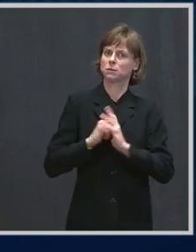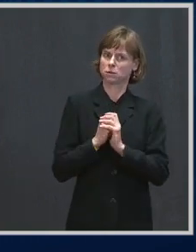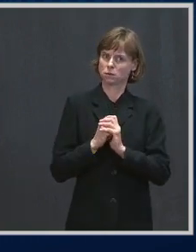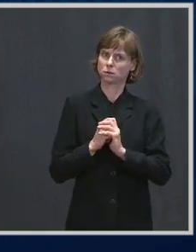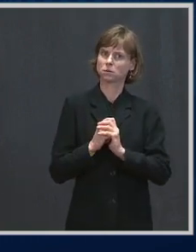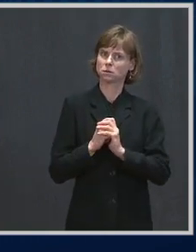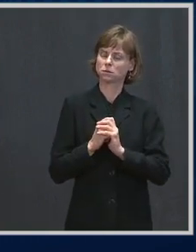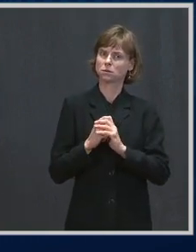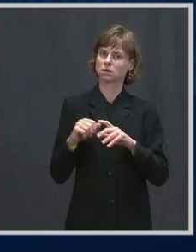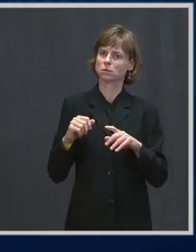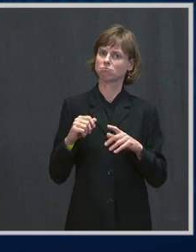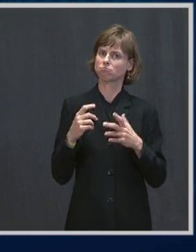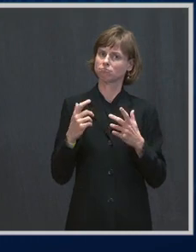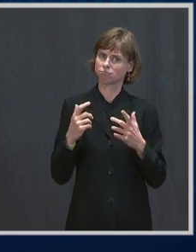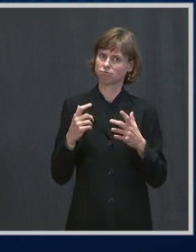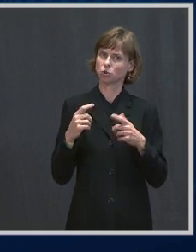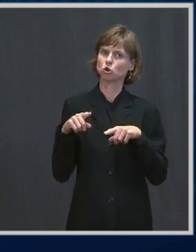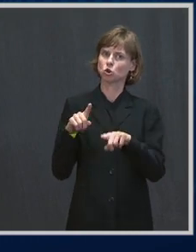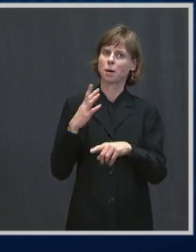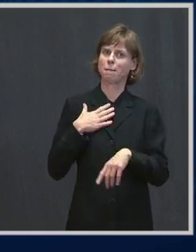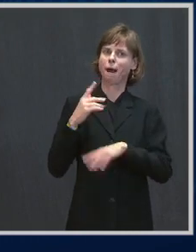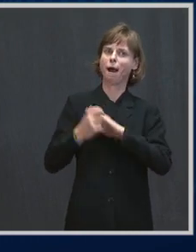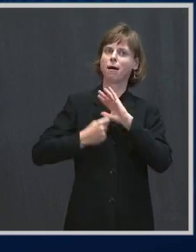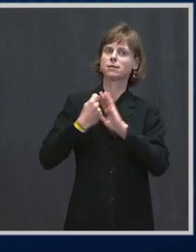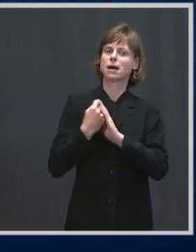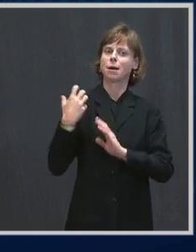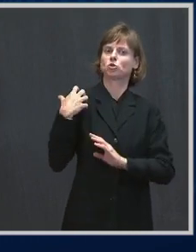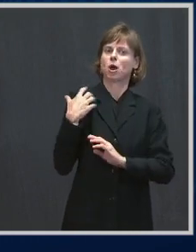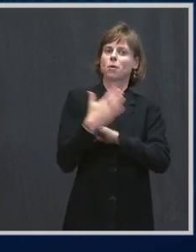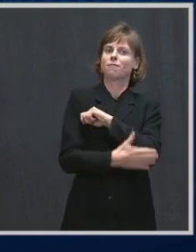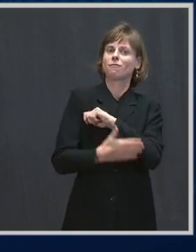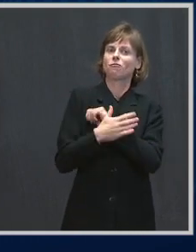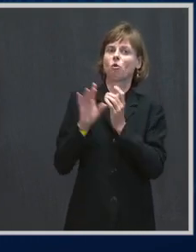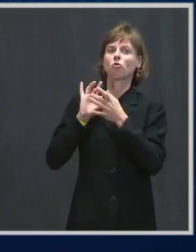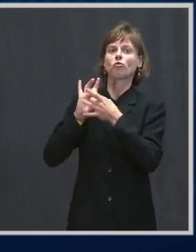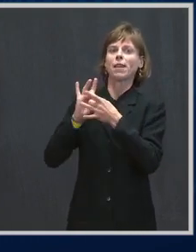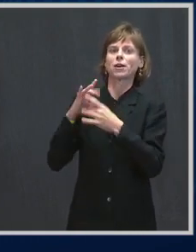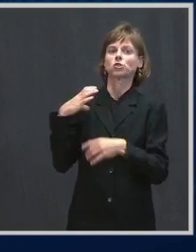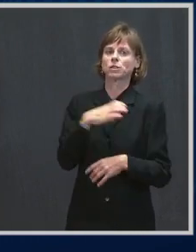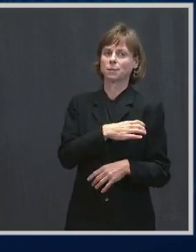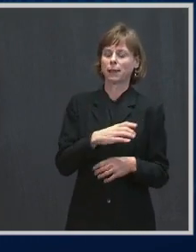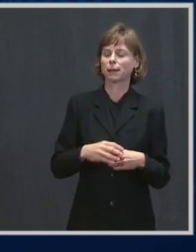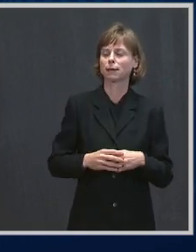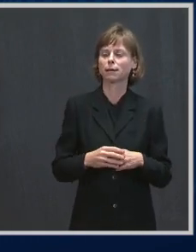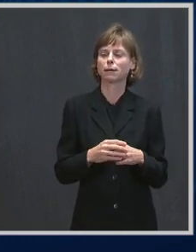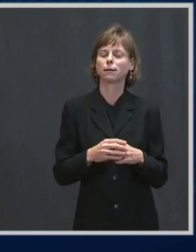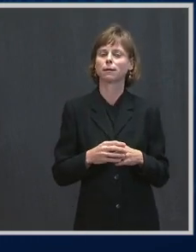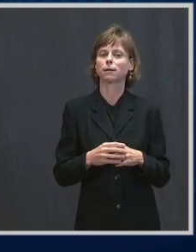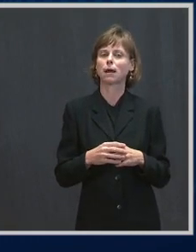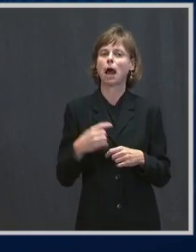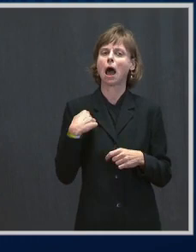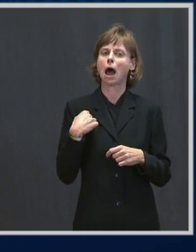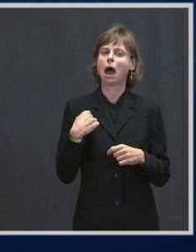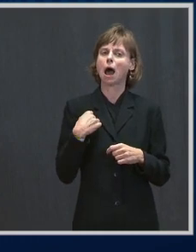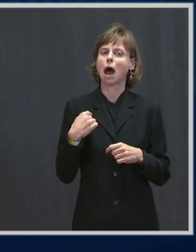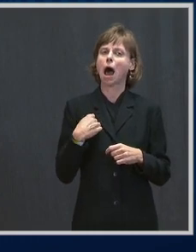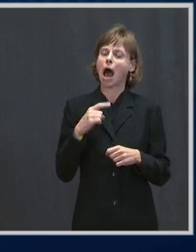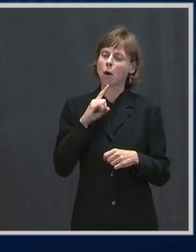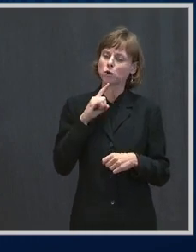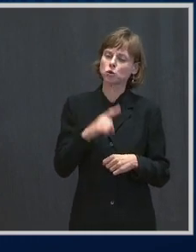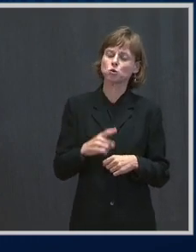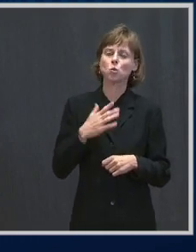I was chairman of the Foreign Relations Committee, I'd make sure that my